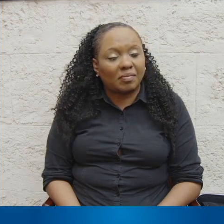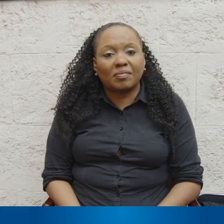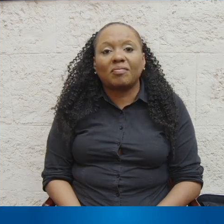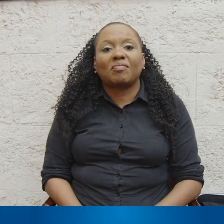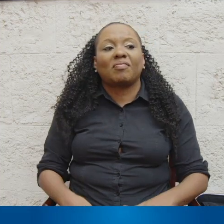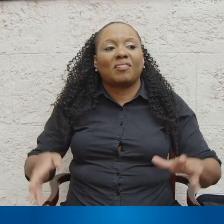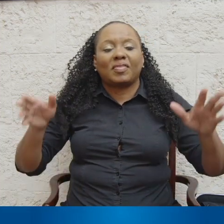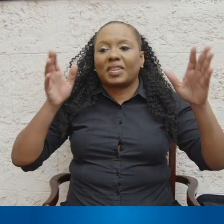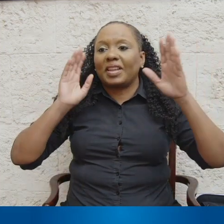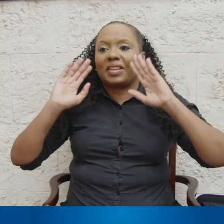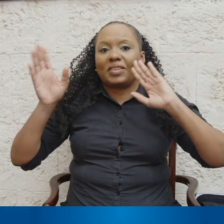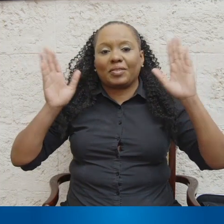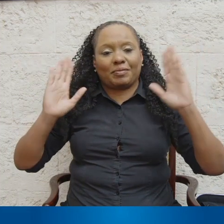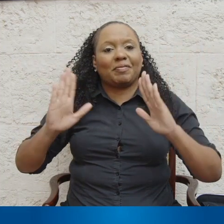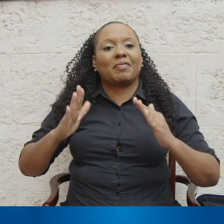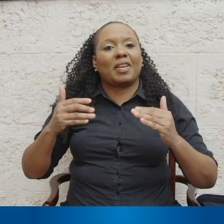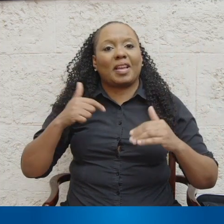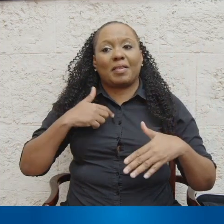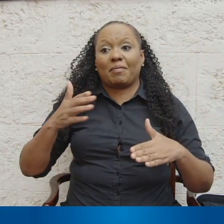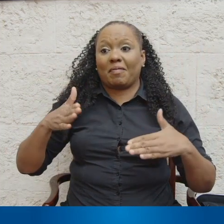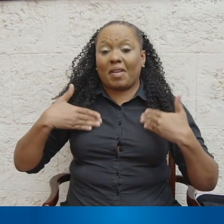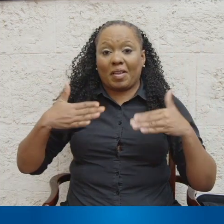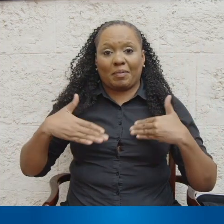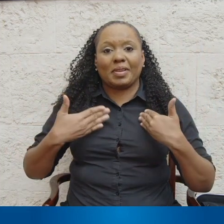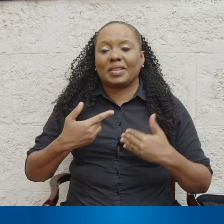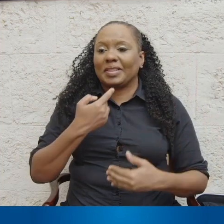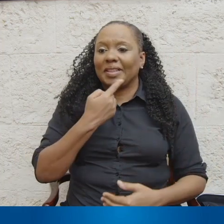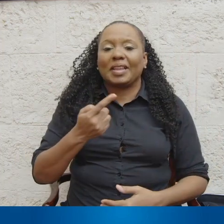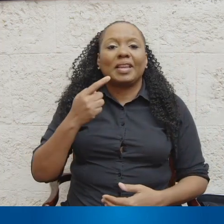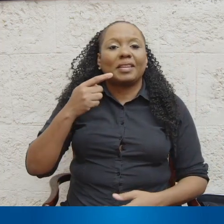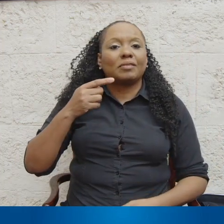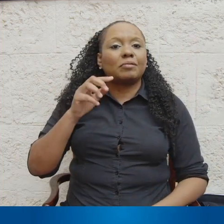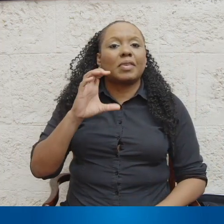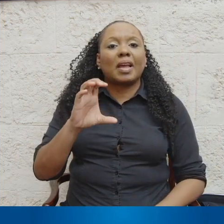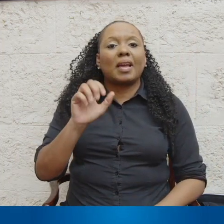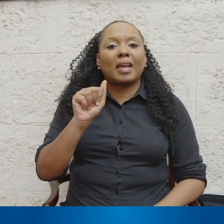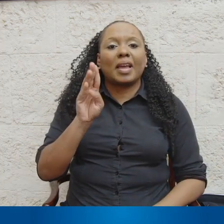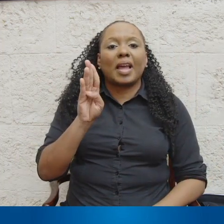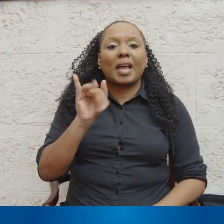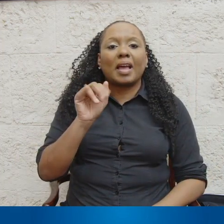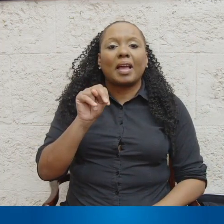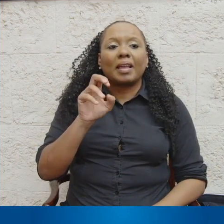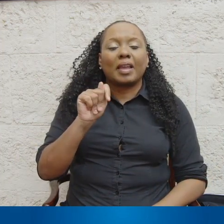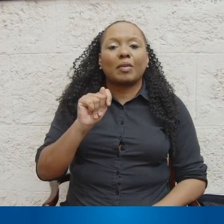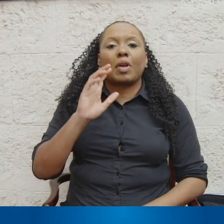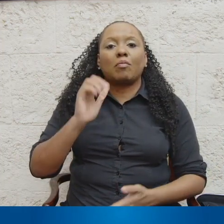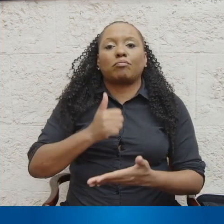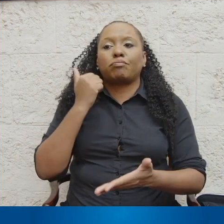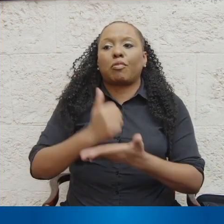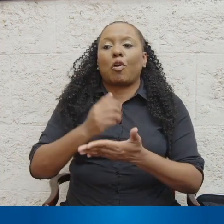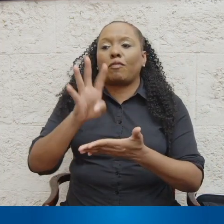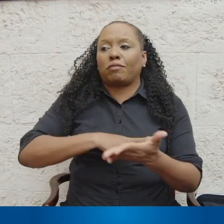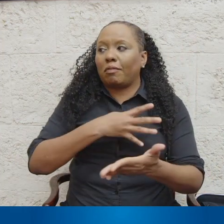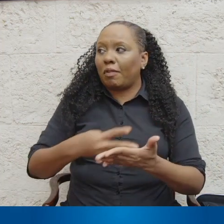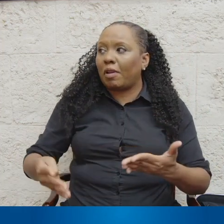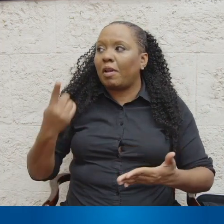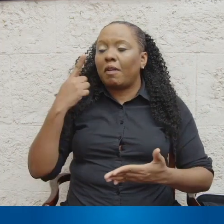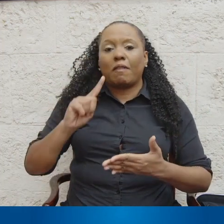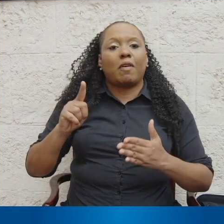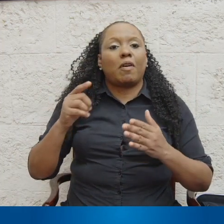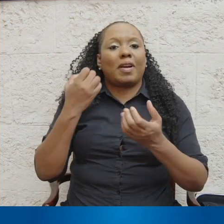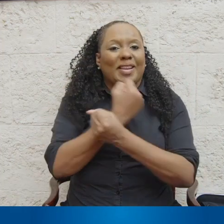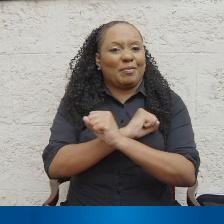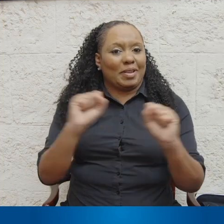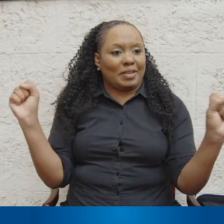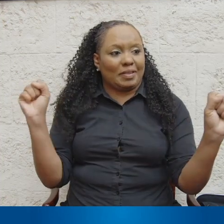happy to report that Cabinet has approved the calendar for the season of emancipation. This year,